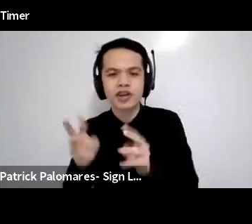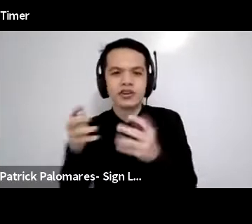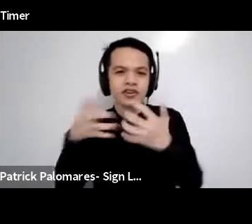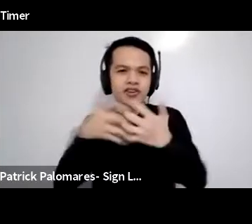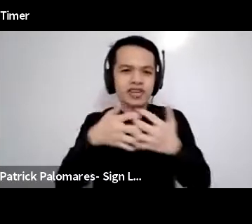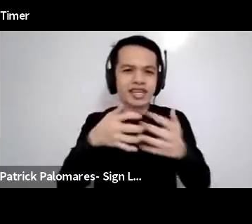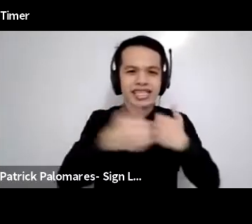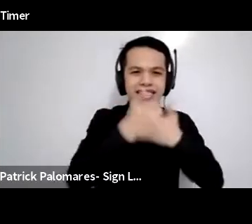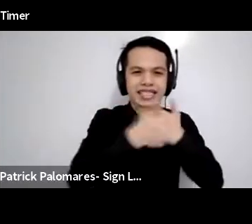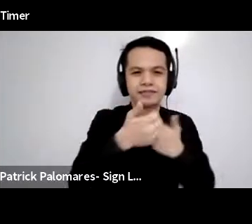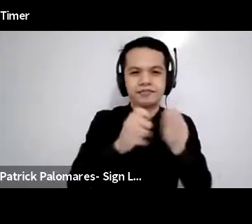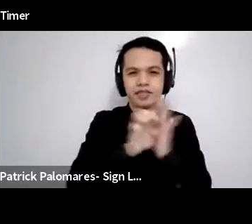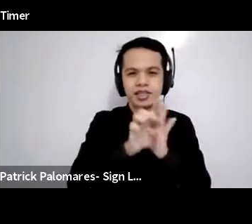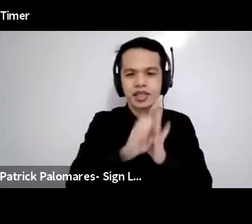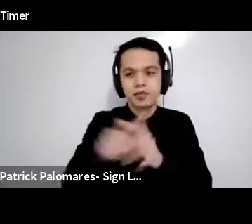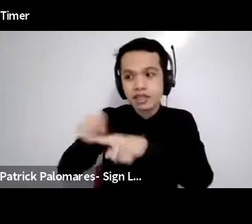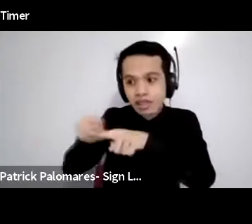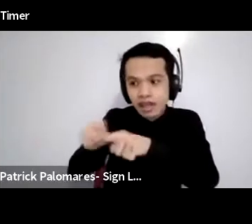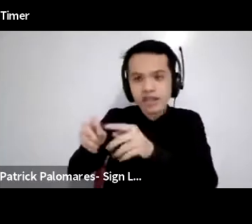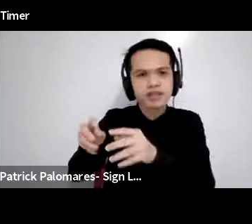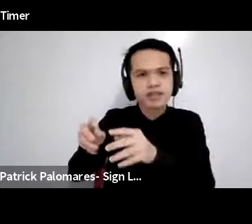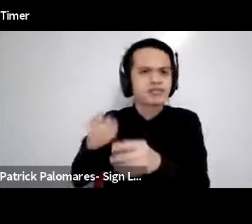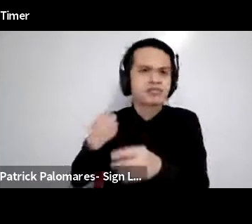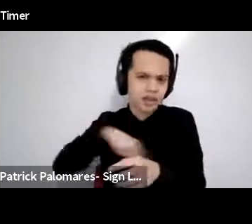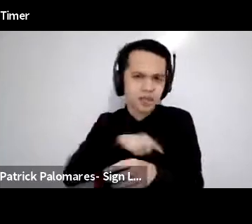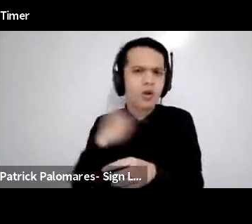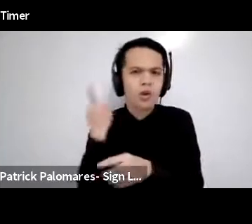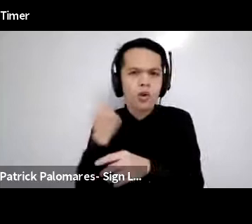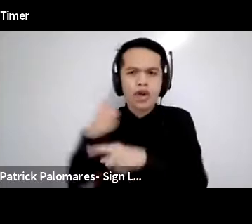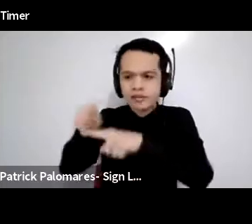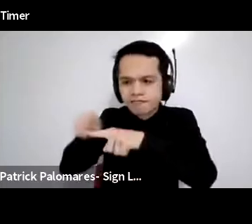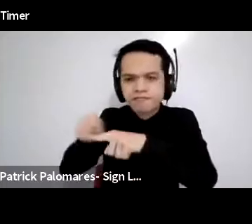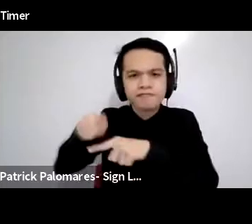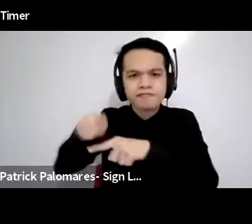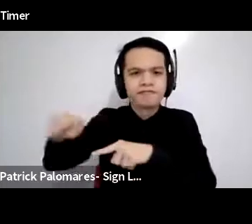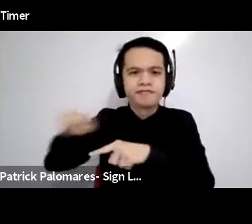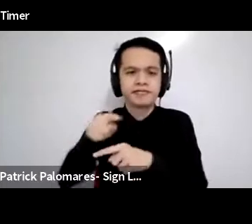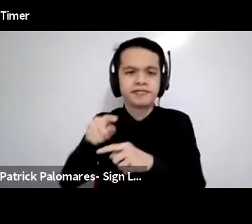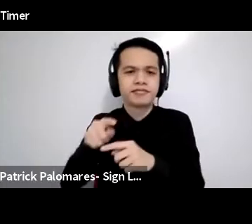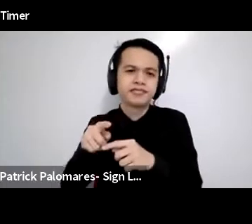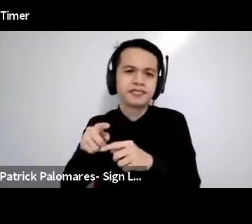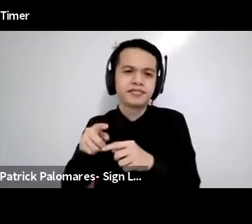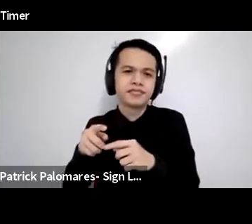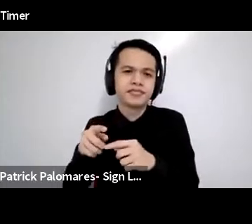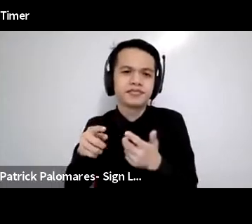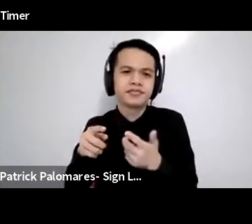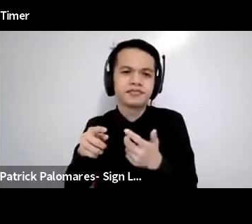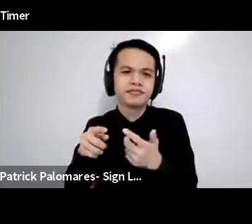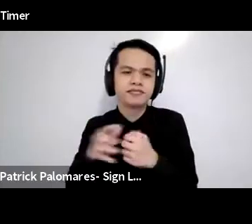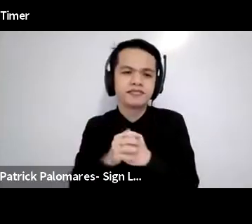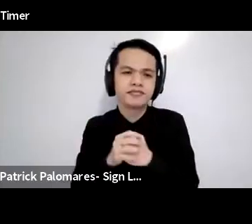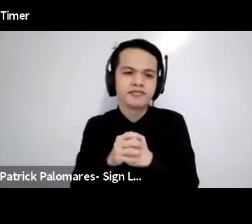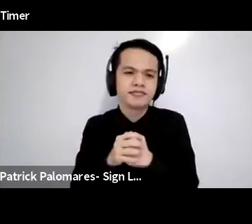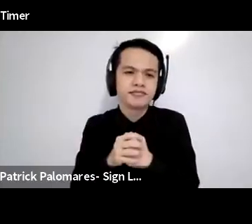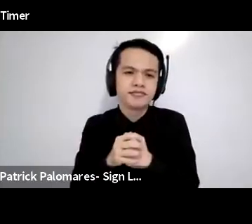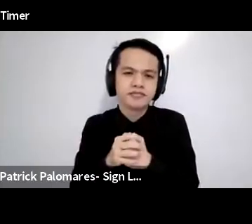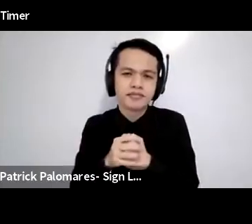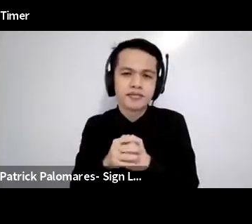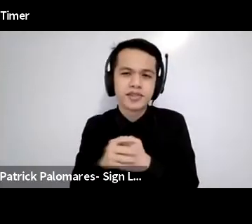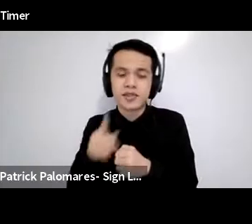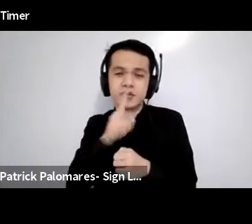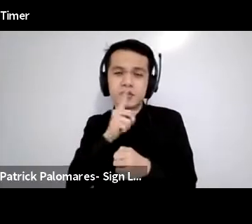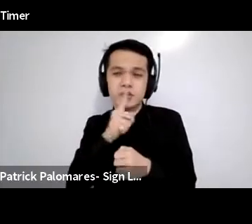for example, through training. So we did a lot of the trainings as well, knowing that there are overlapping